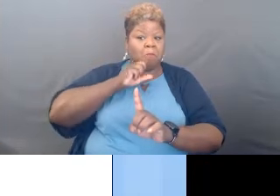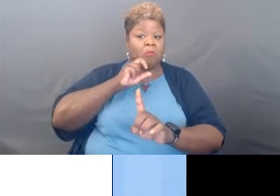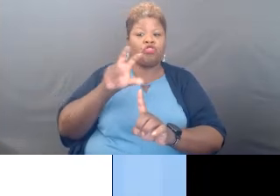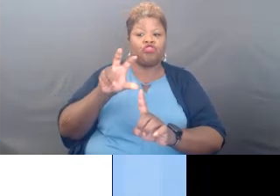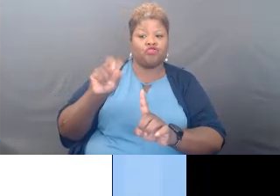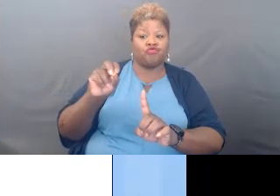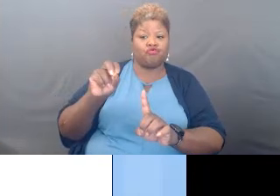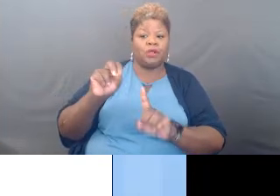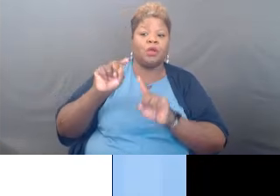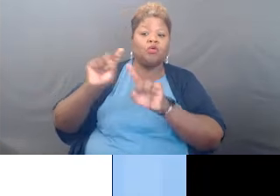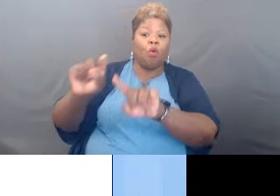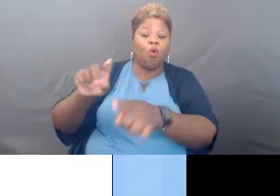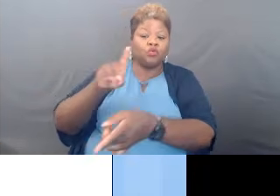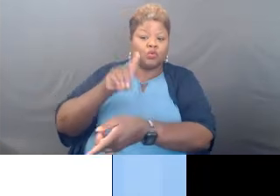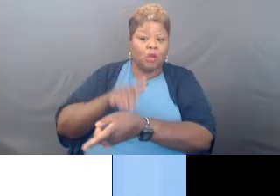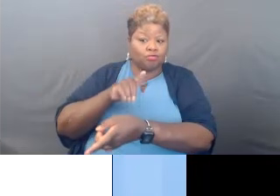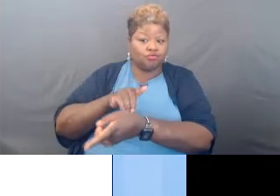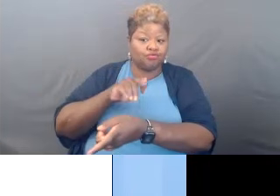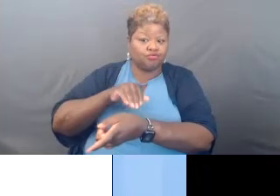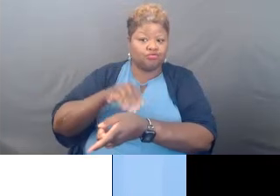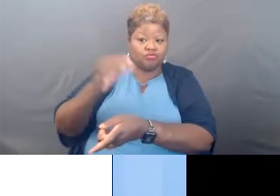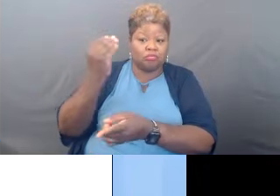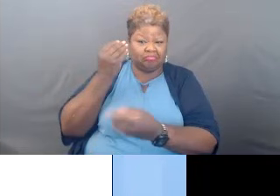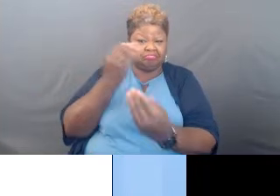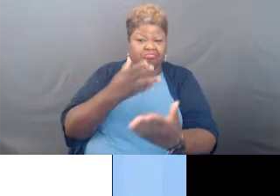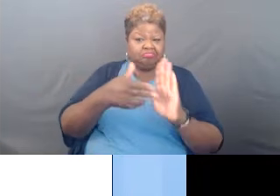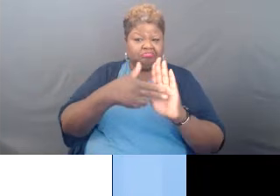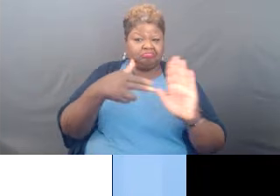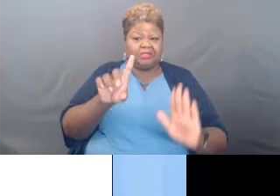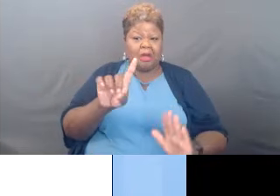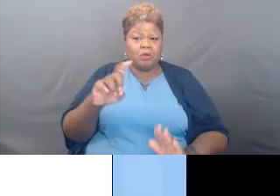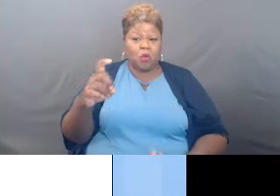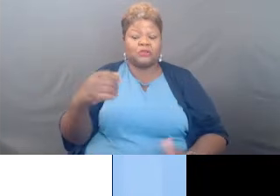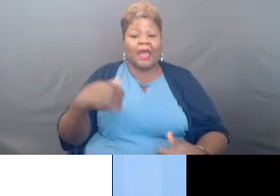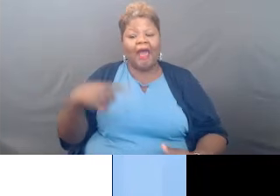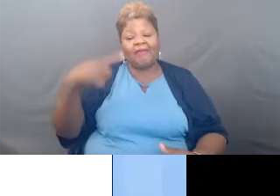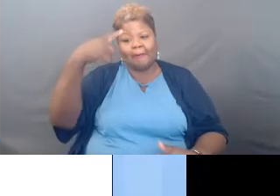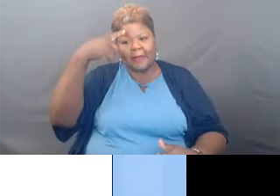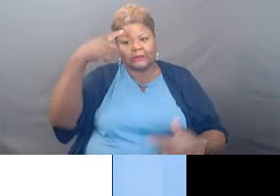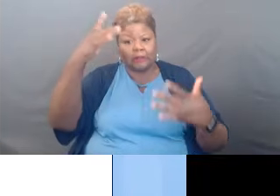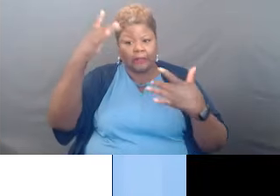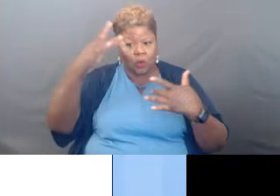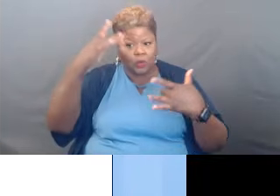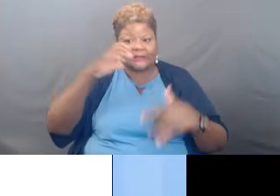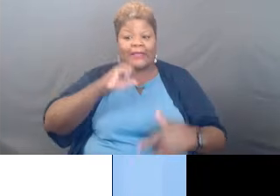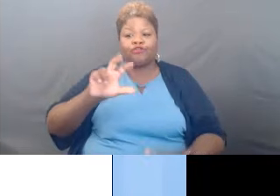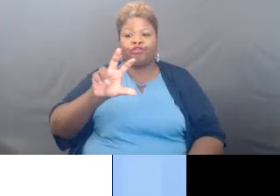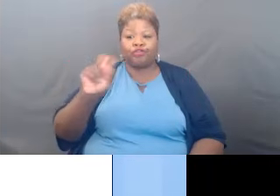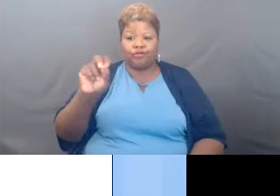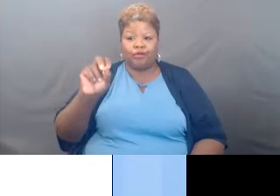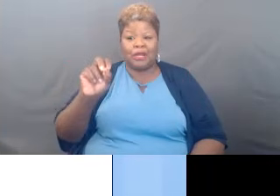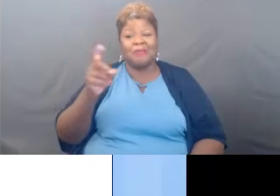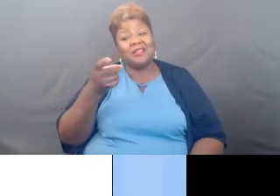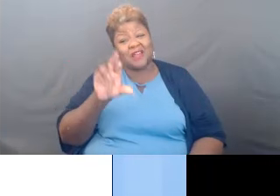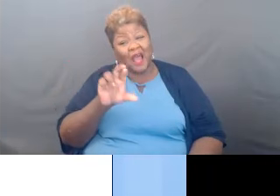see a doctor, and the doctor basically diagnoses him with a mental illness at the age of 30. But the doctor says,